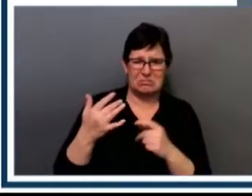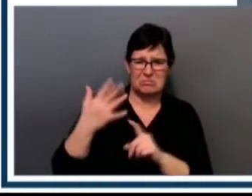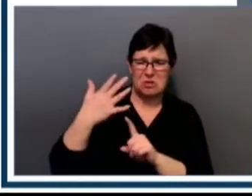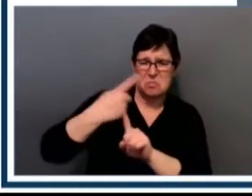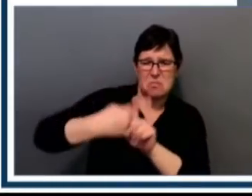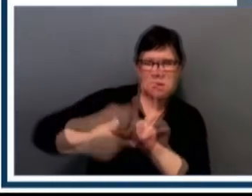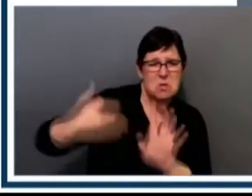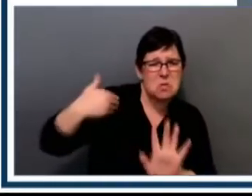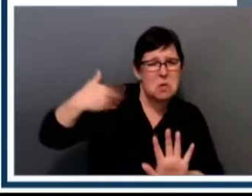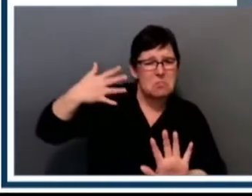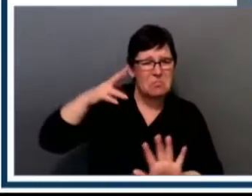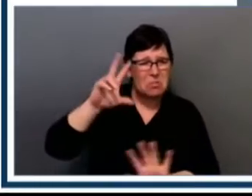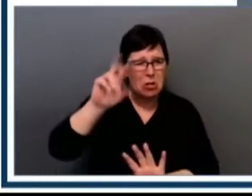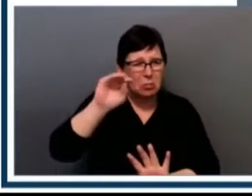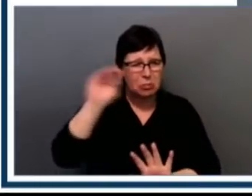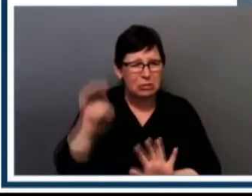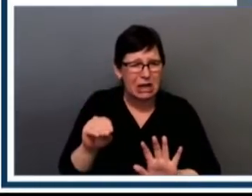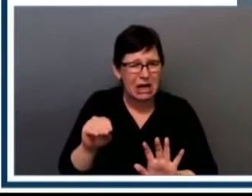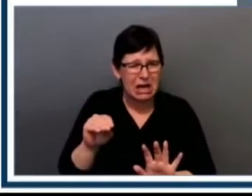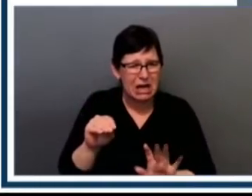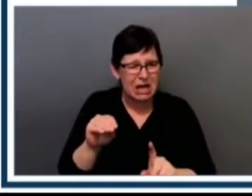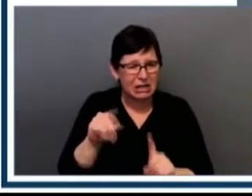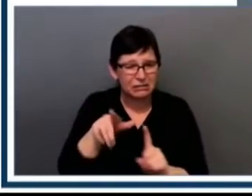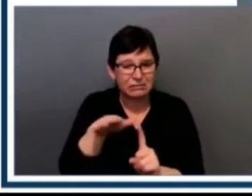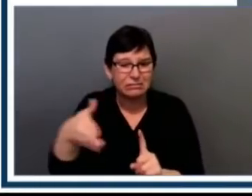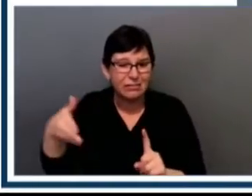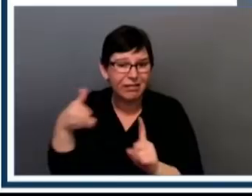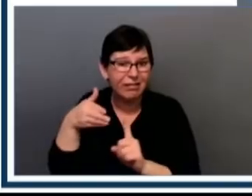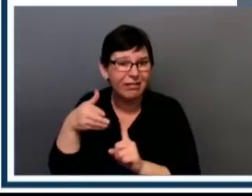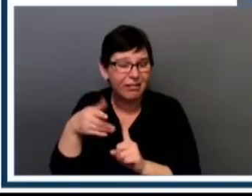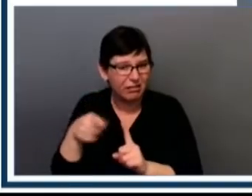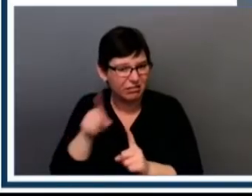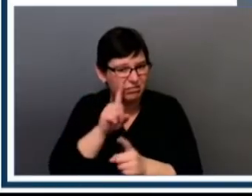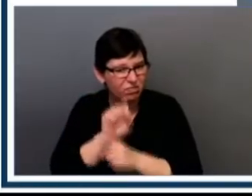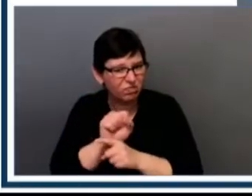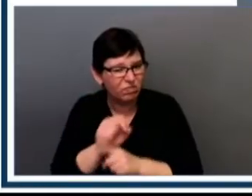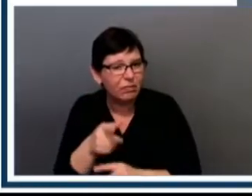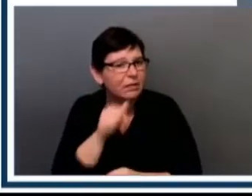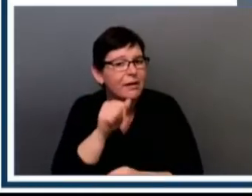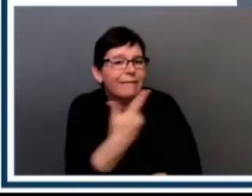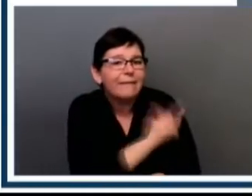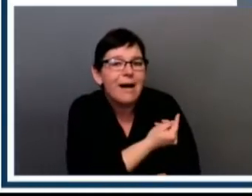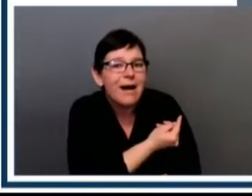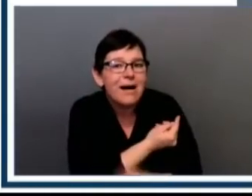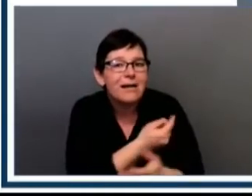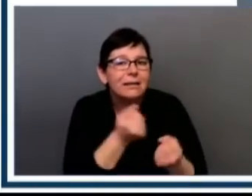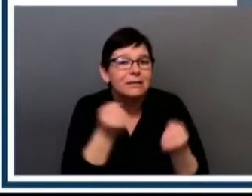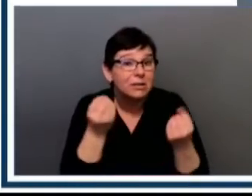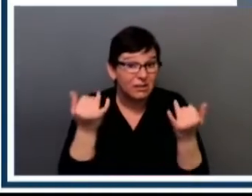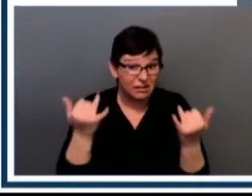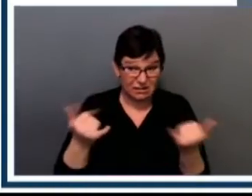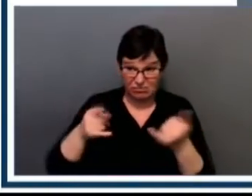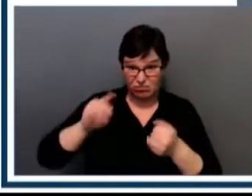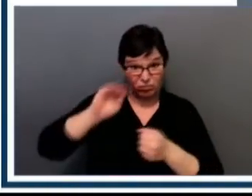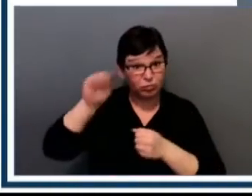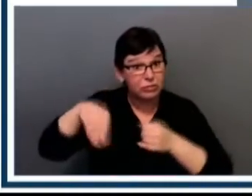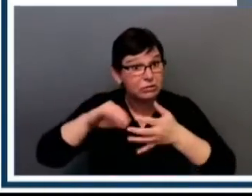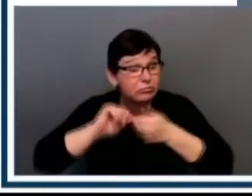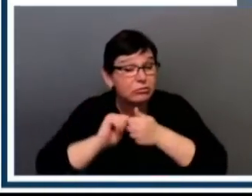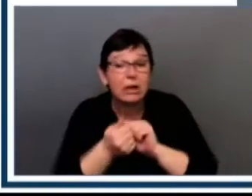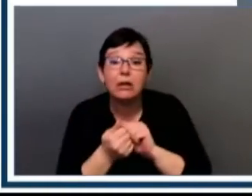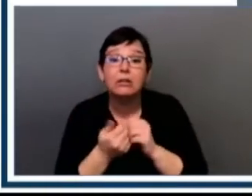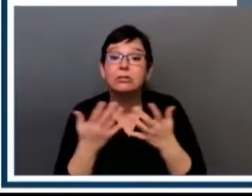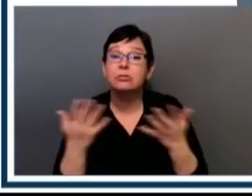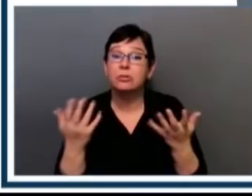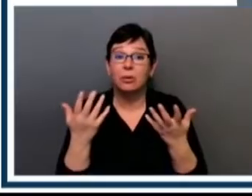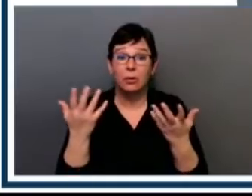fact that because we're so highly vaccinated in Nova Scotia, that just necessarily a greater percentage of